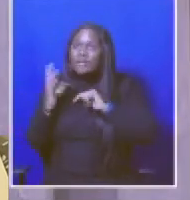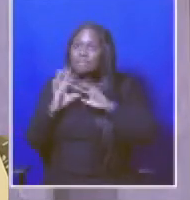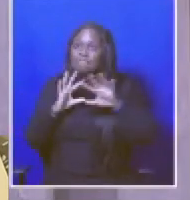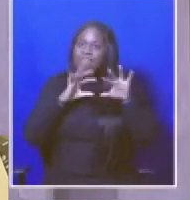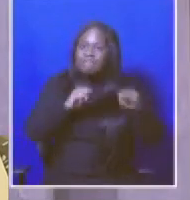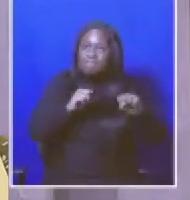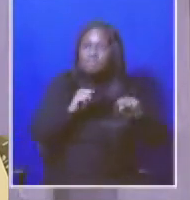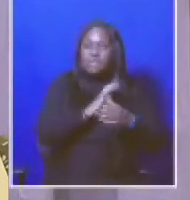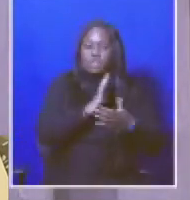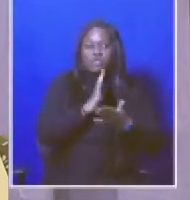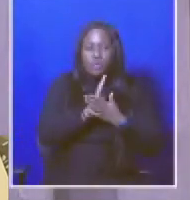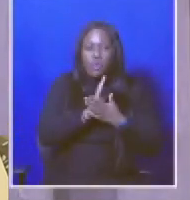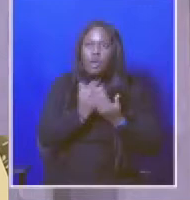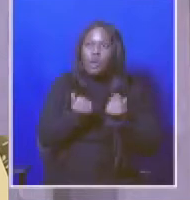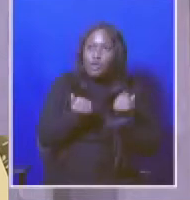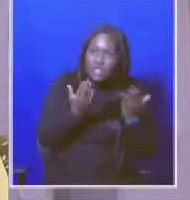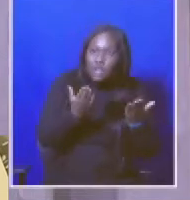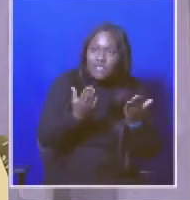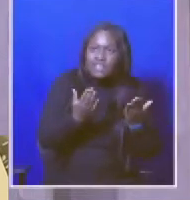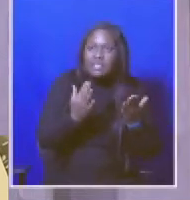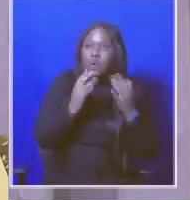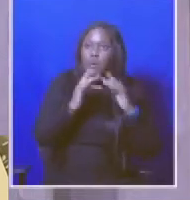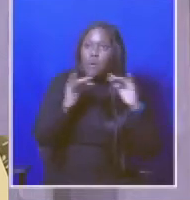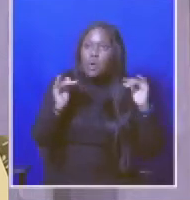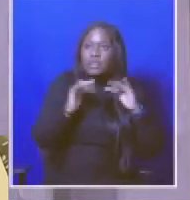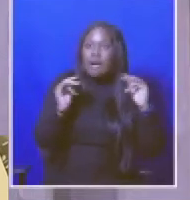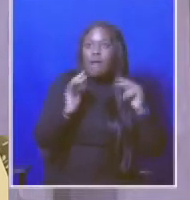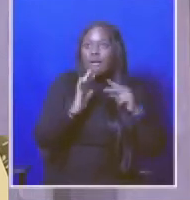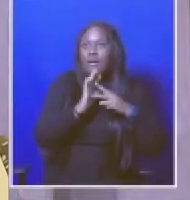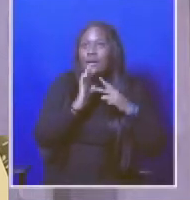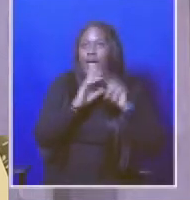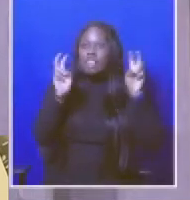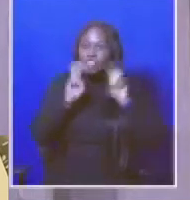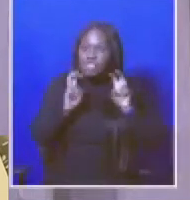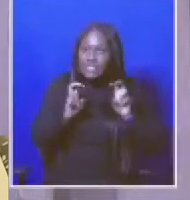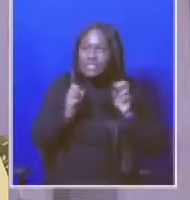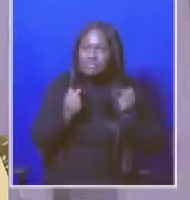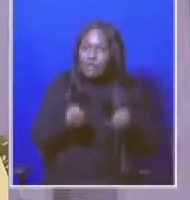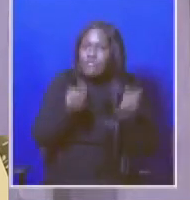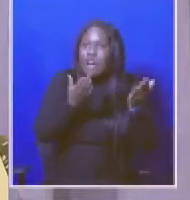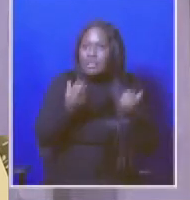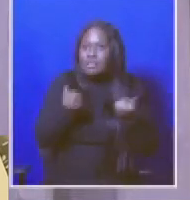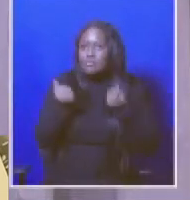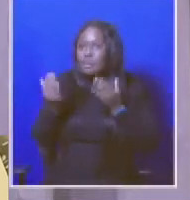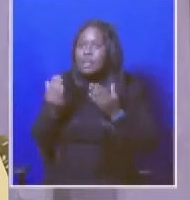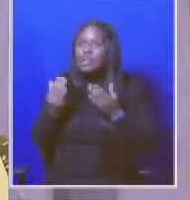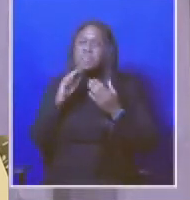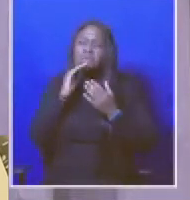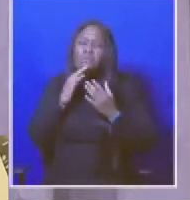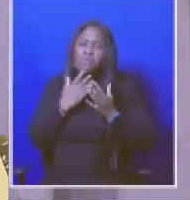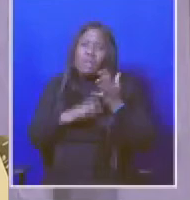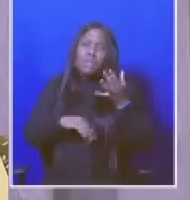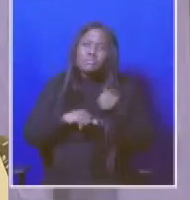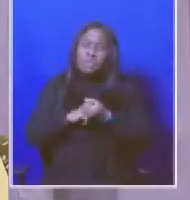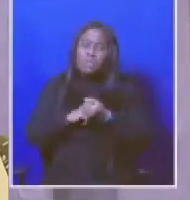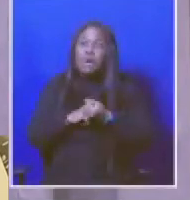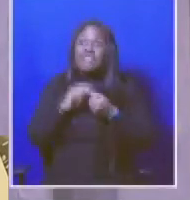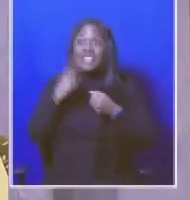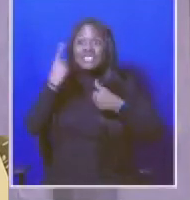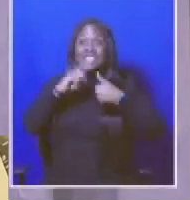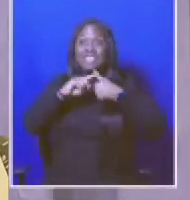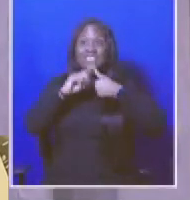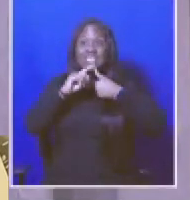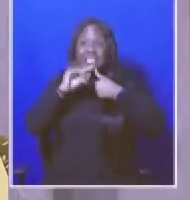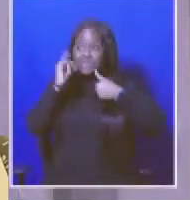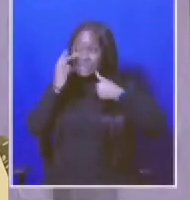basic services are provided by government. We will do so, but the first thing is to support municipalities to do that